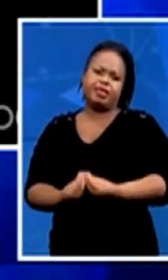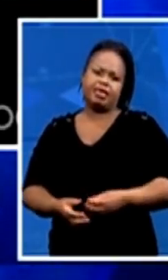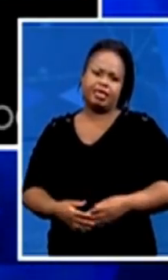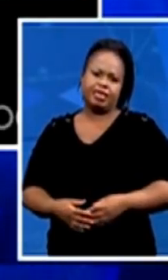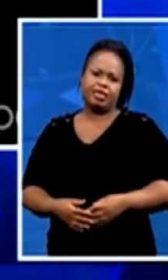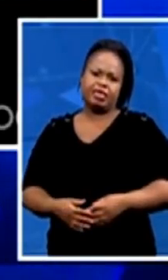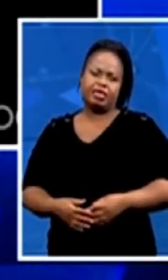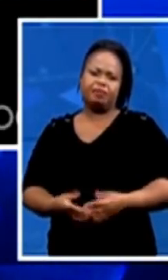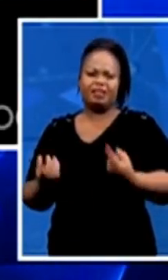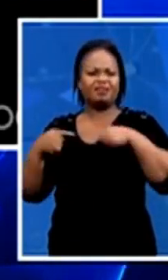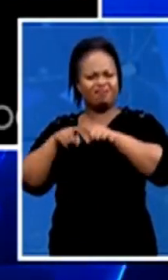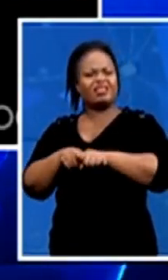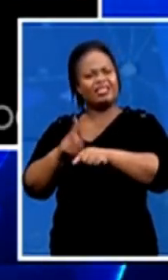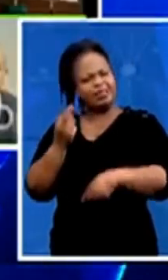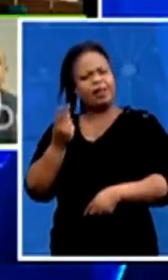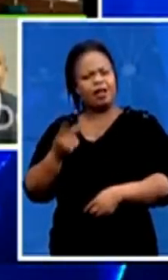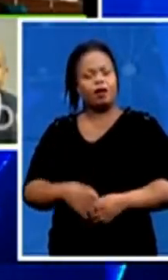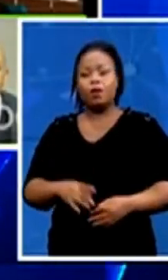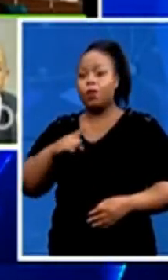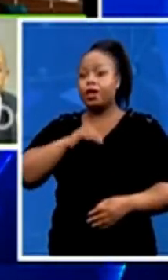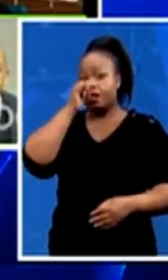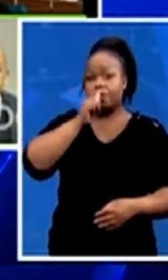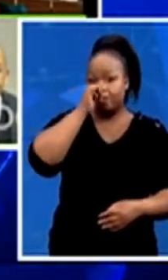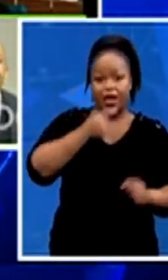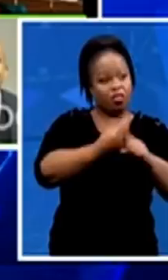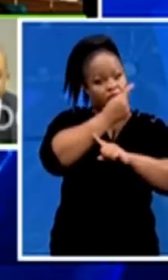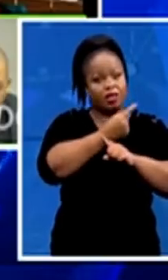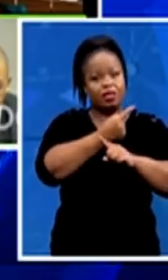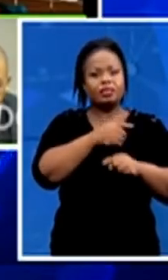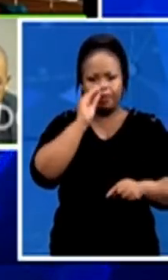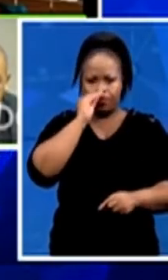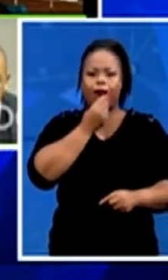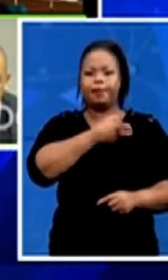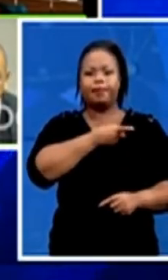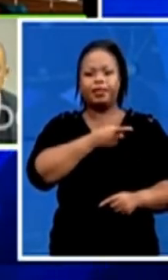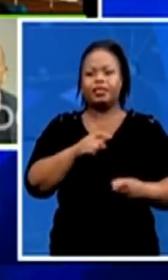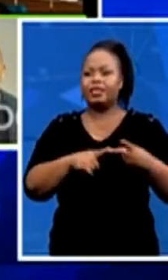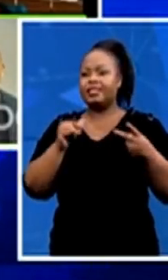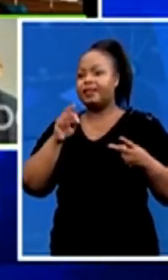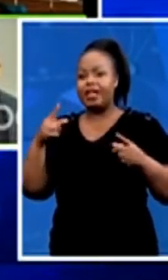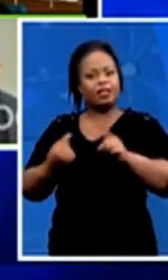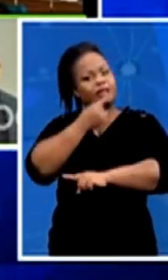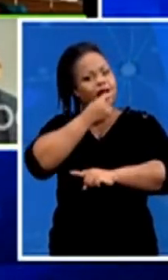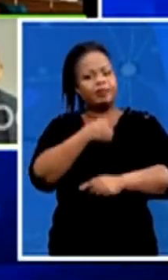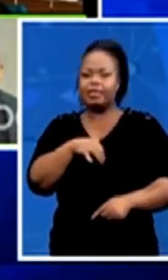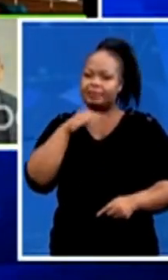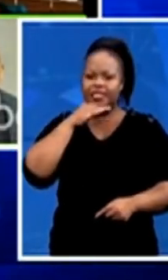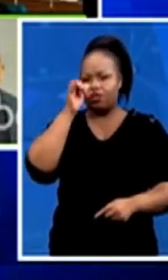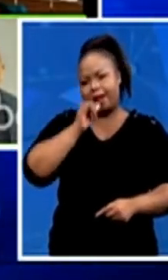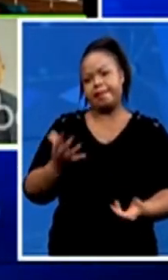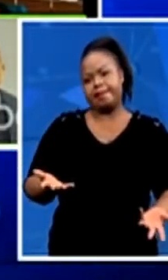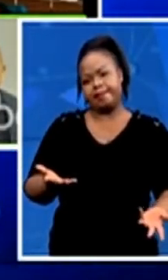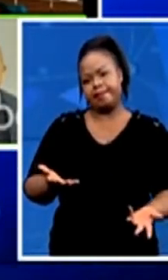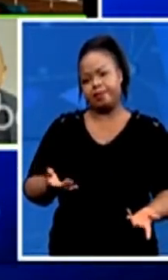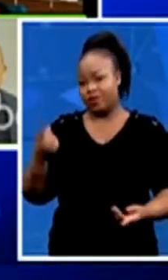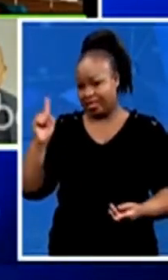Criminal contempt is a crime. Civil contempt is a crime, right? So we're dealing with